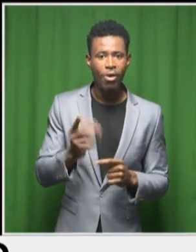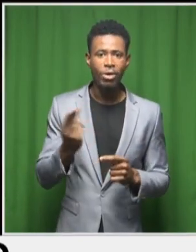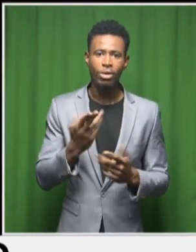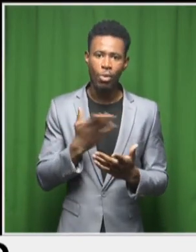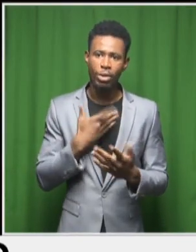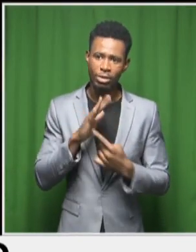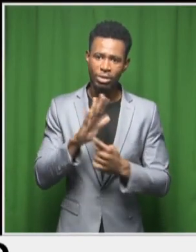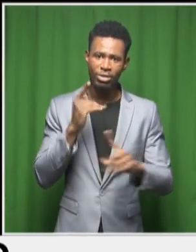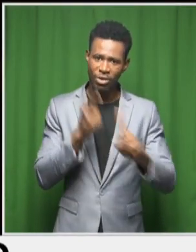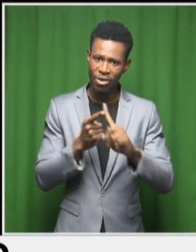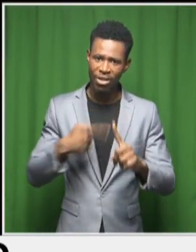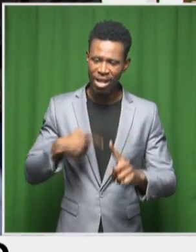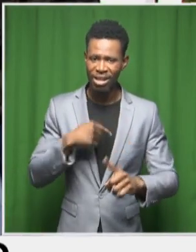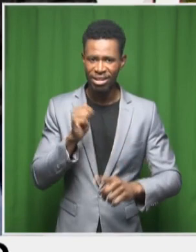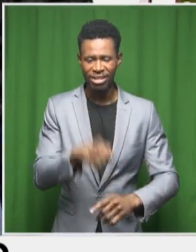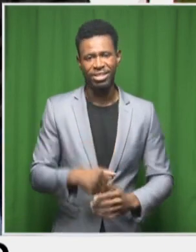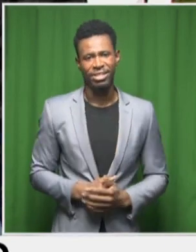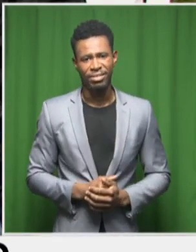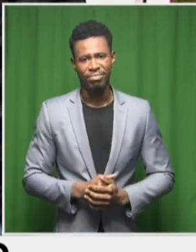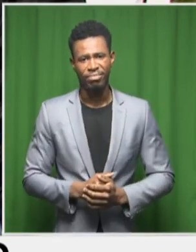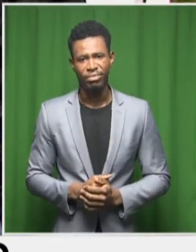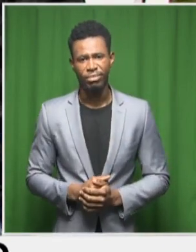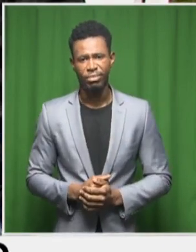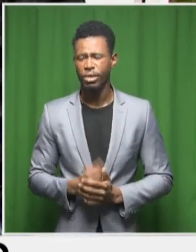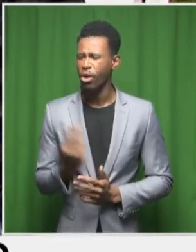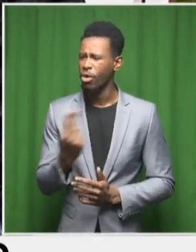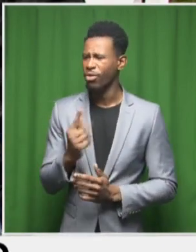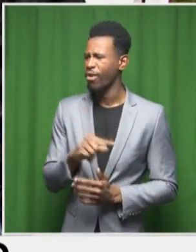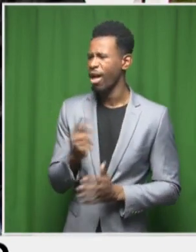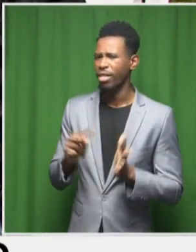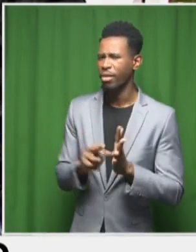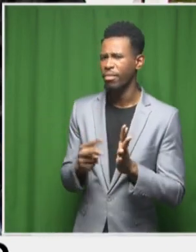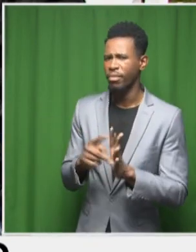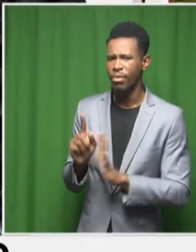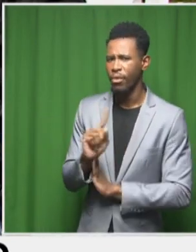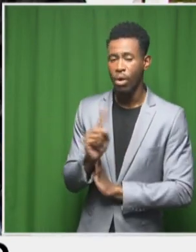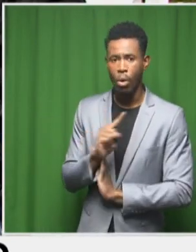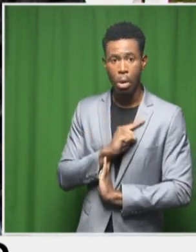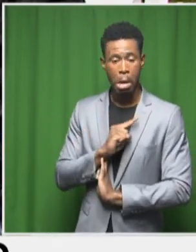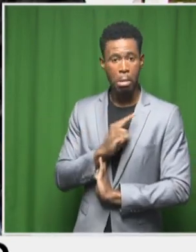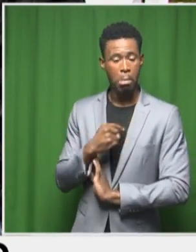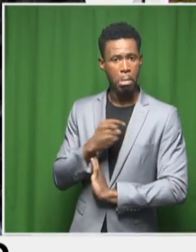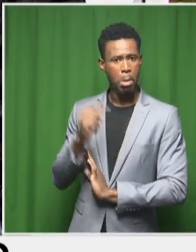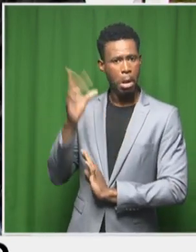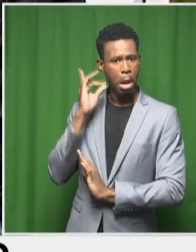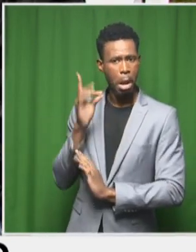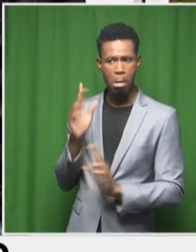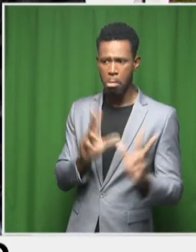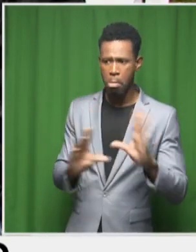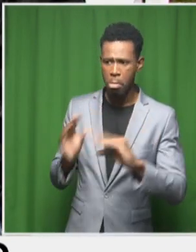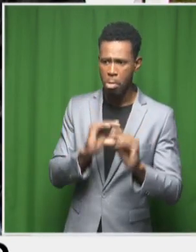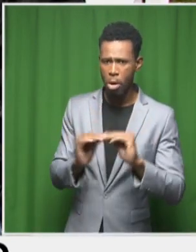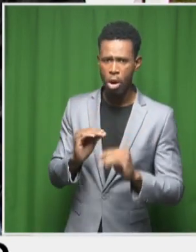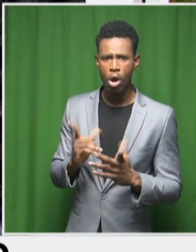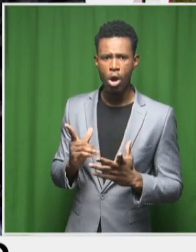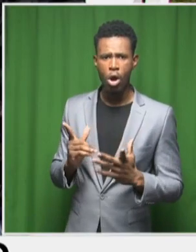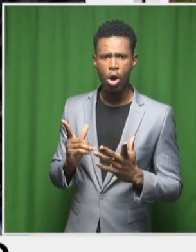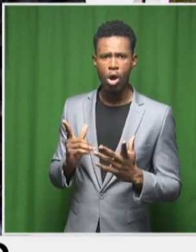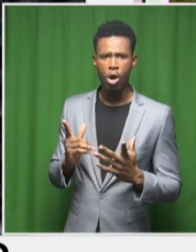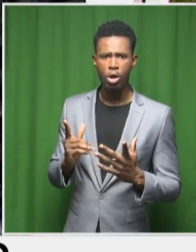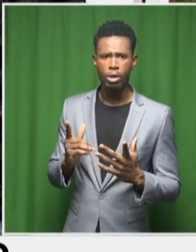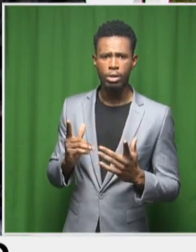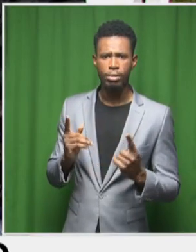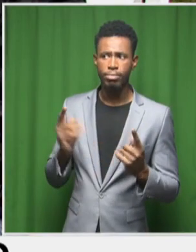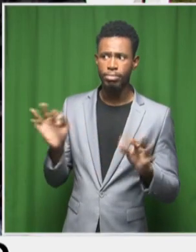our goal. Yeah, indeed. And of course, what else is planned? Because I've been hearing murmurs about concerts, free concerts,